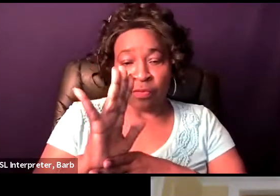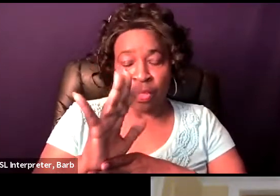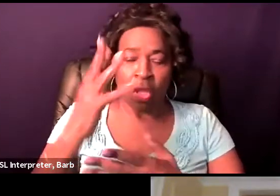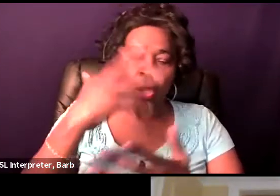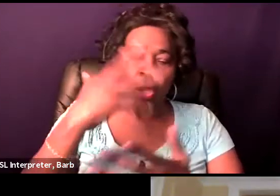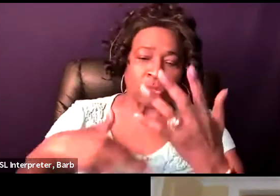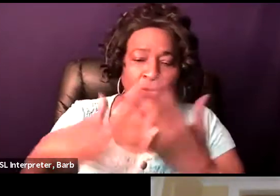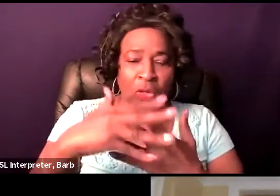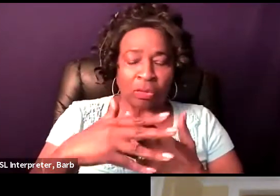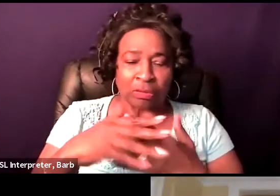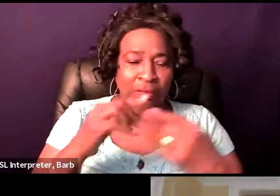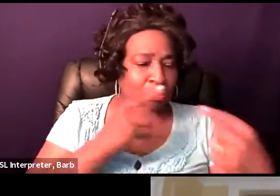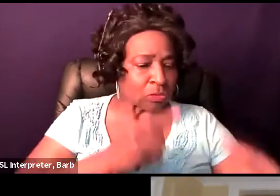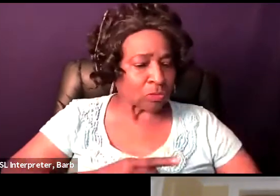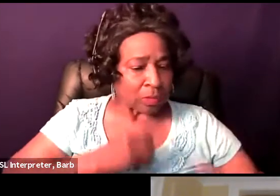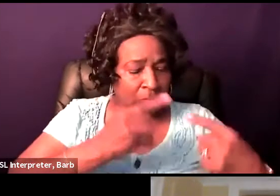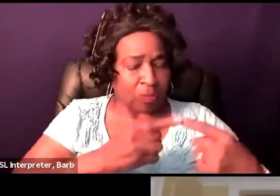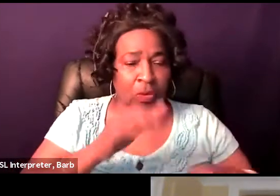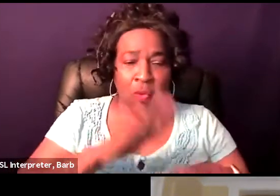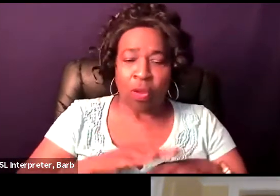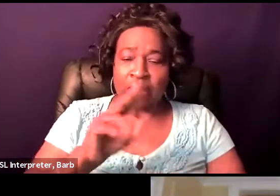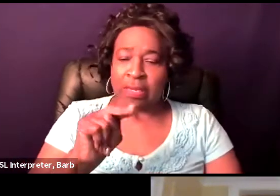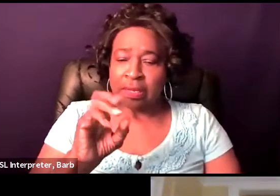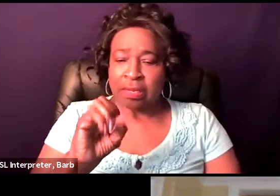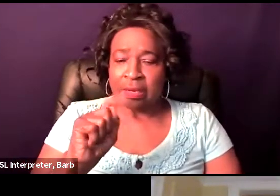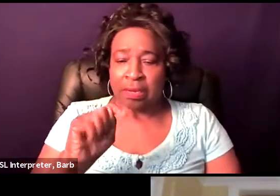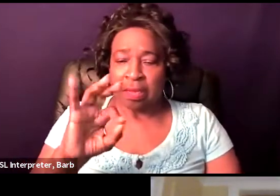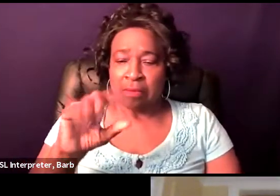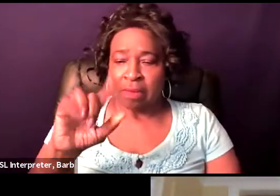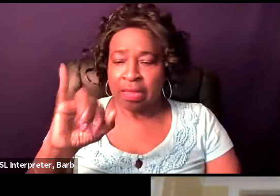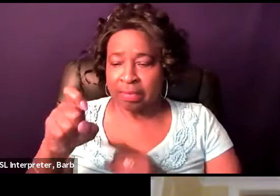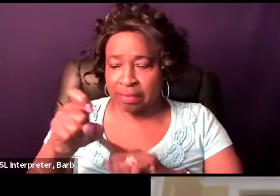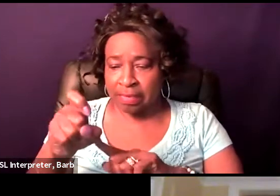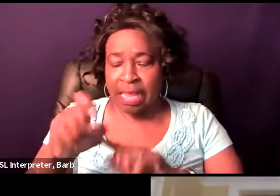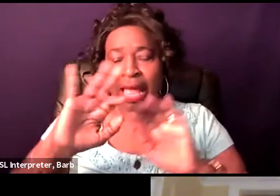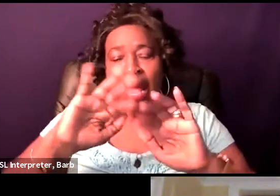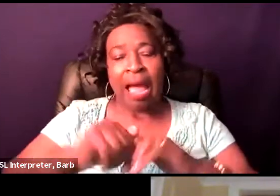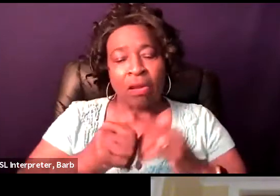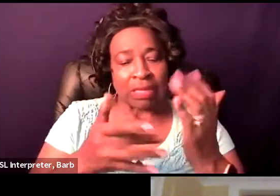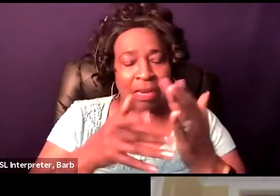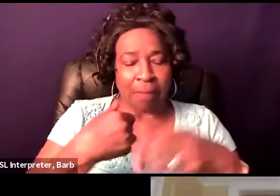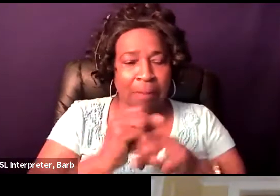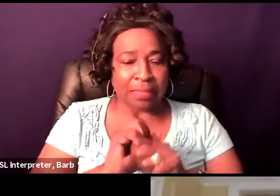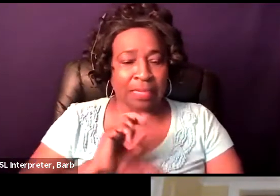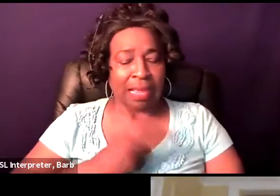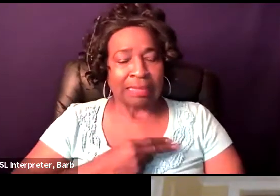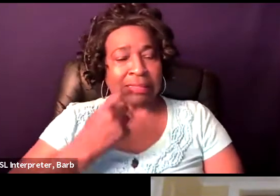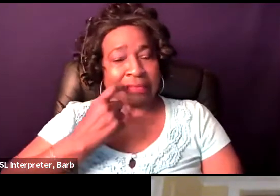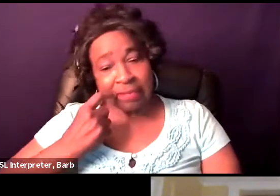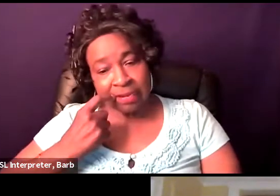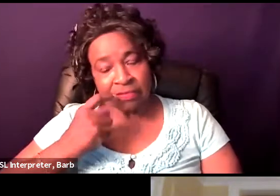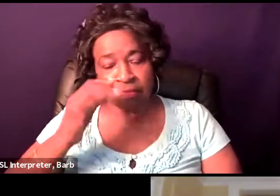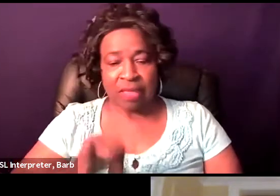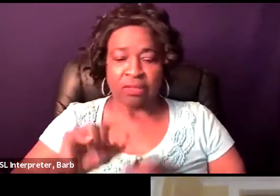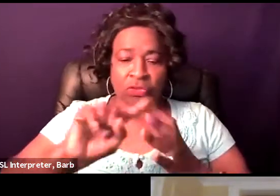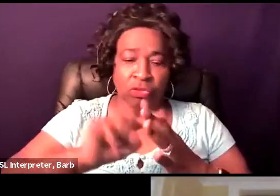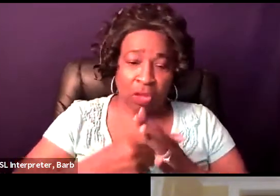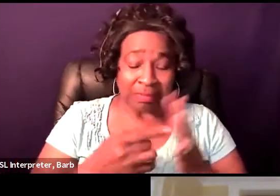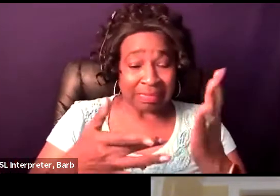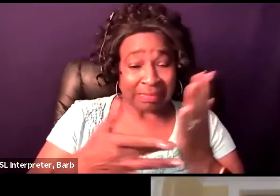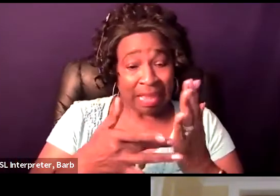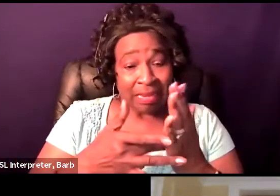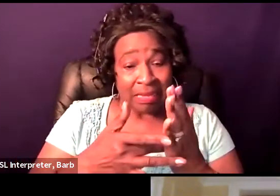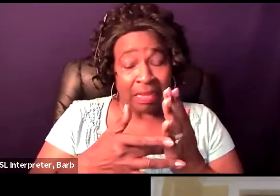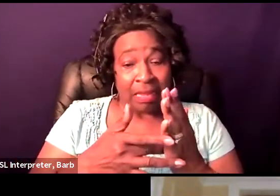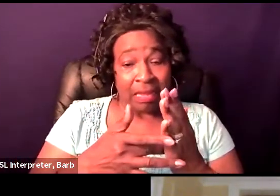on Netflix, that's all about how technology makes us addictive. That's really starting as the technology is a given,